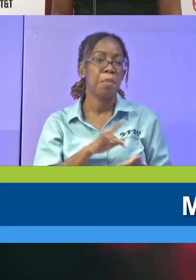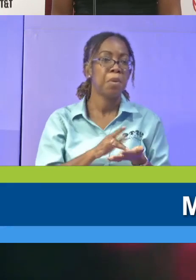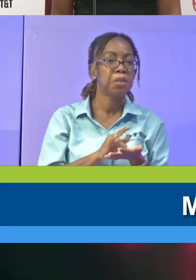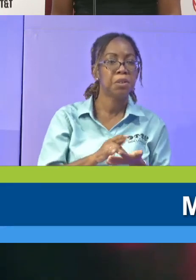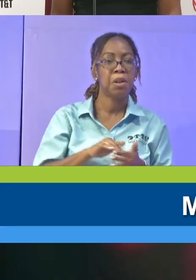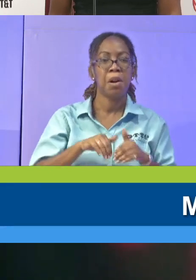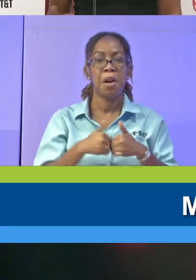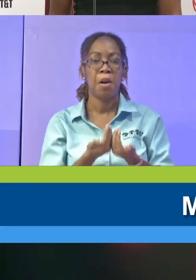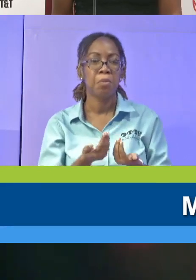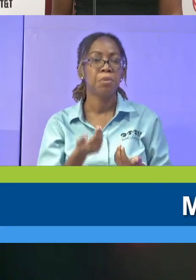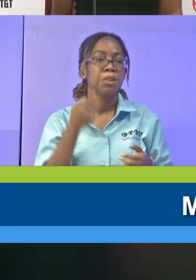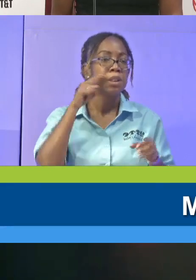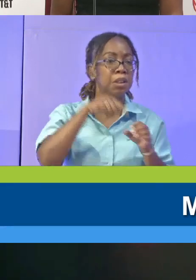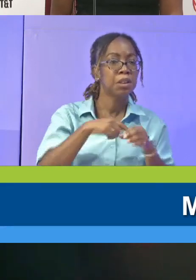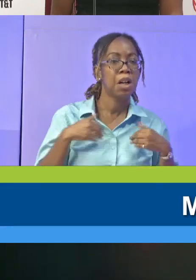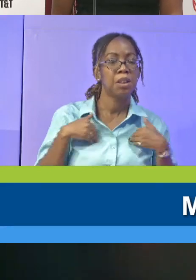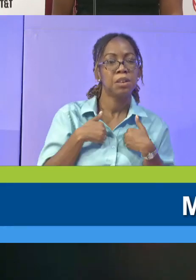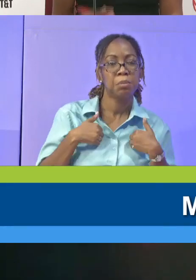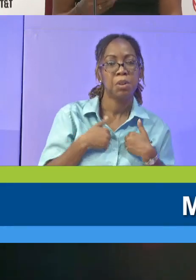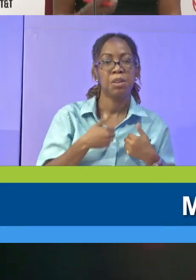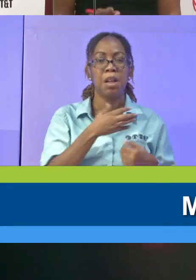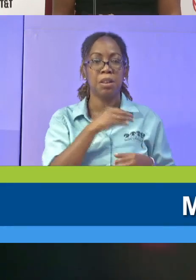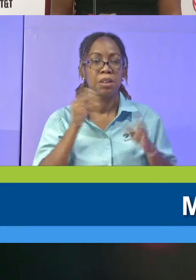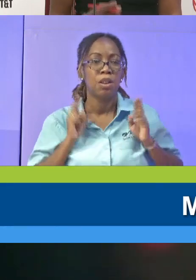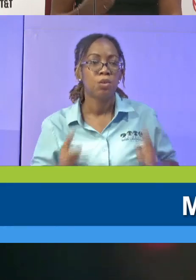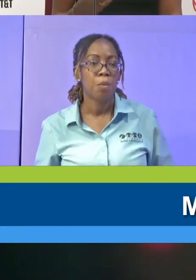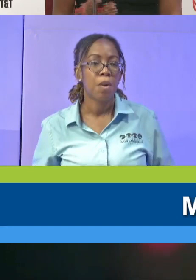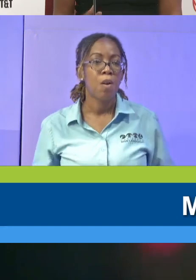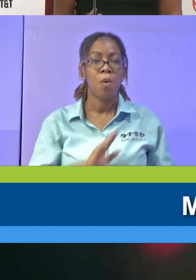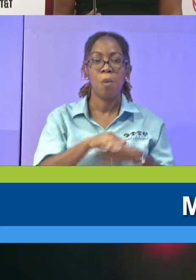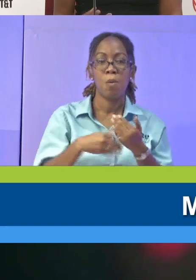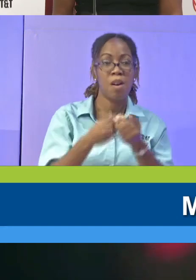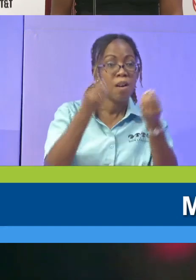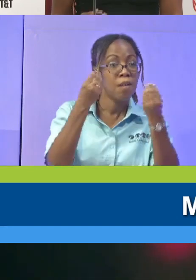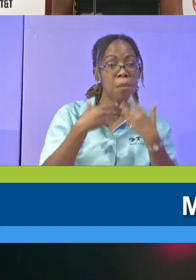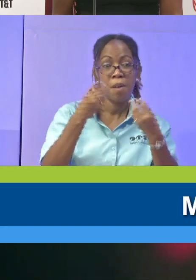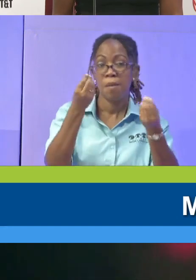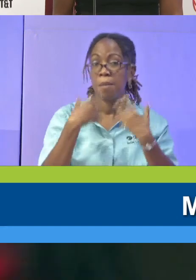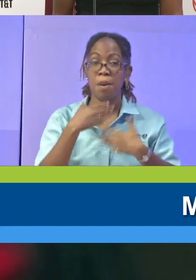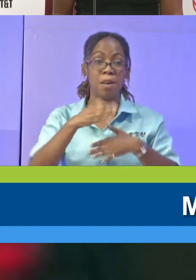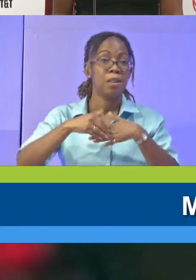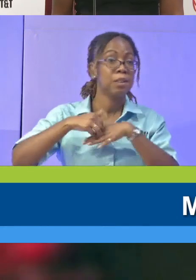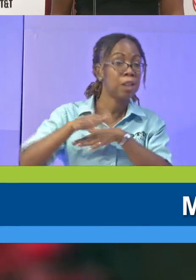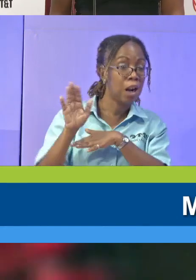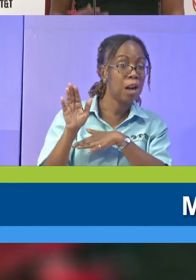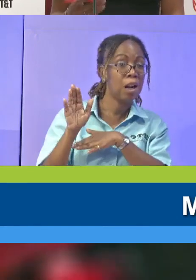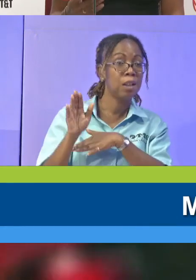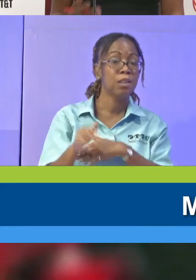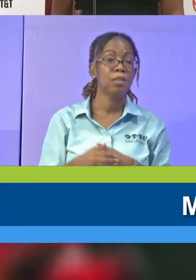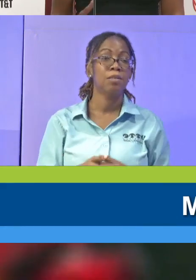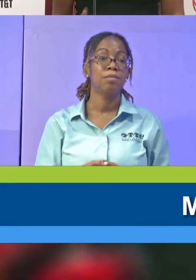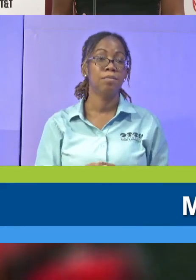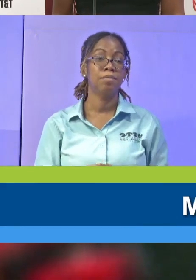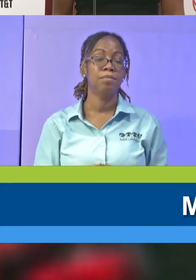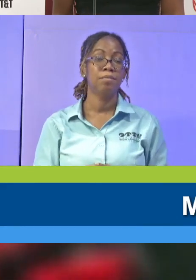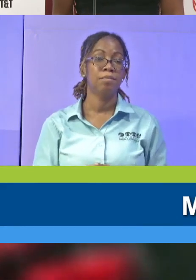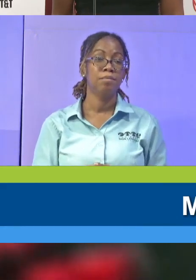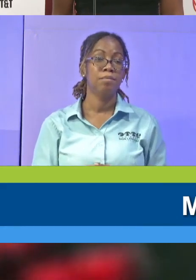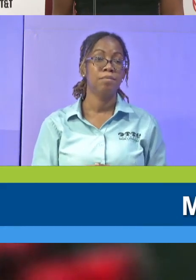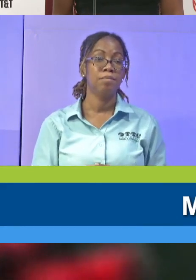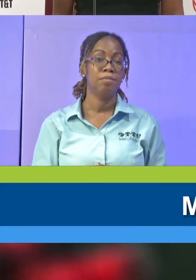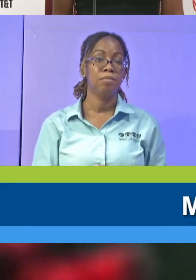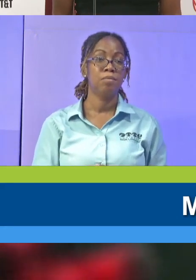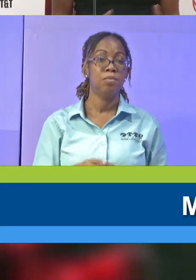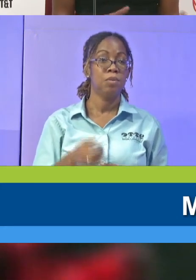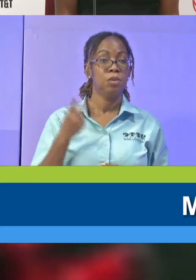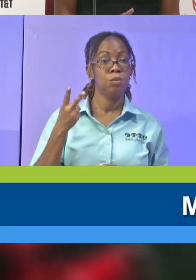and humans, as well as information on its packaging, its formulation, and its stability. So although the two groups may